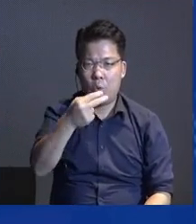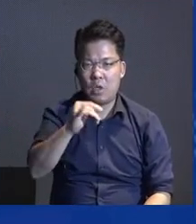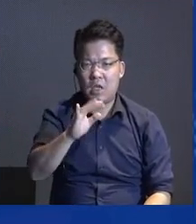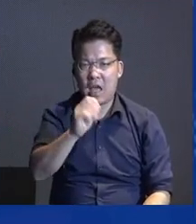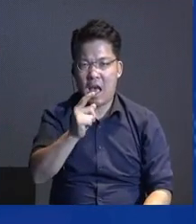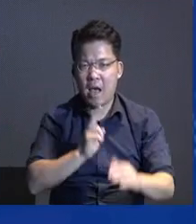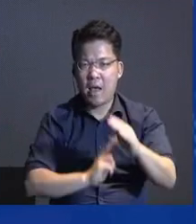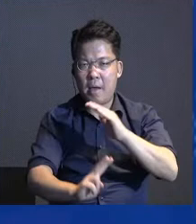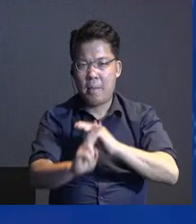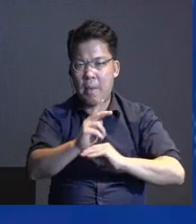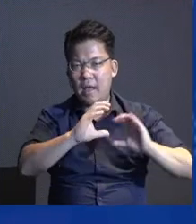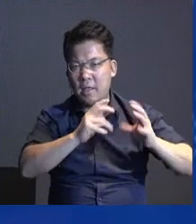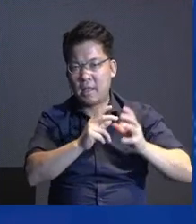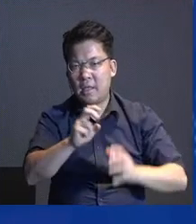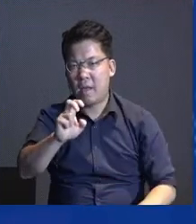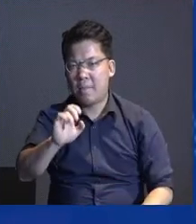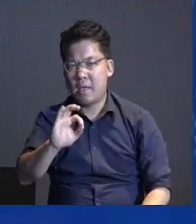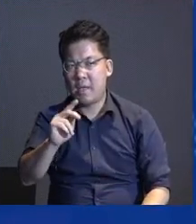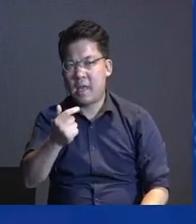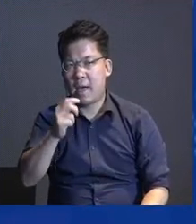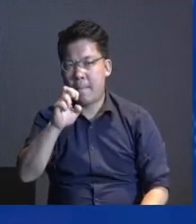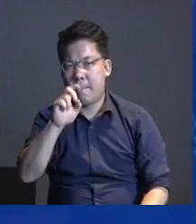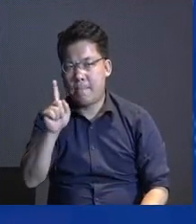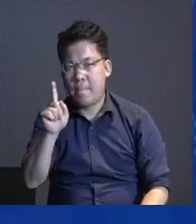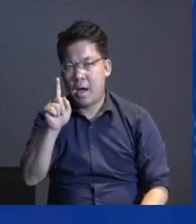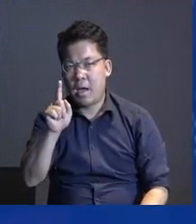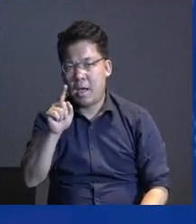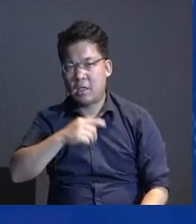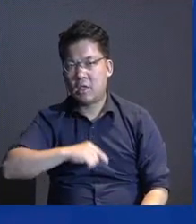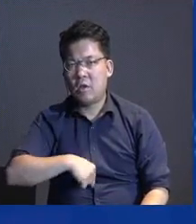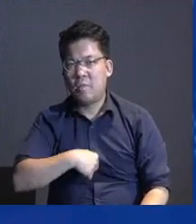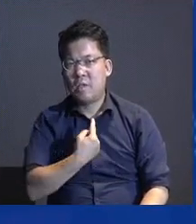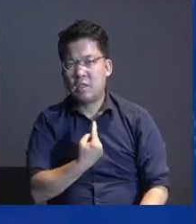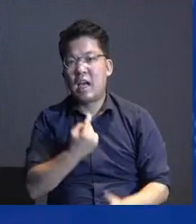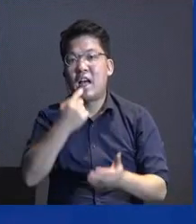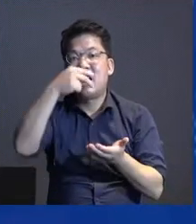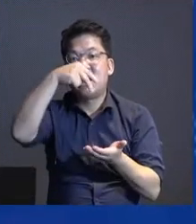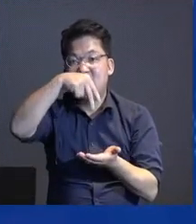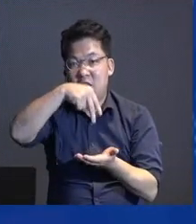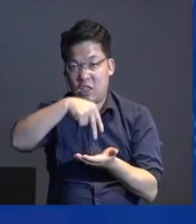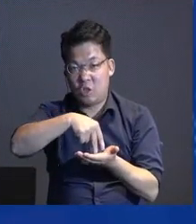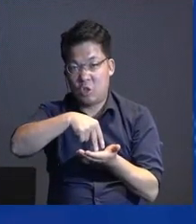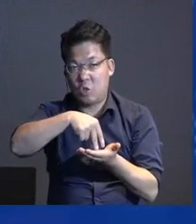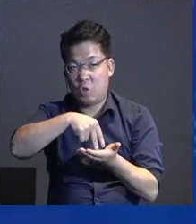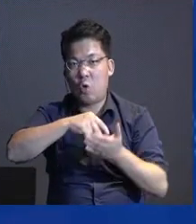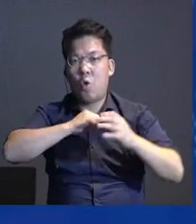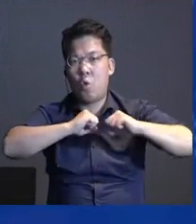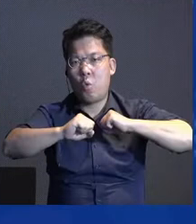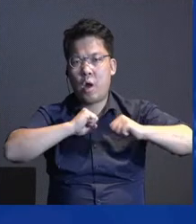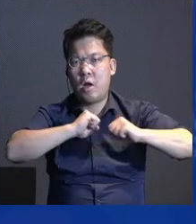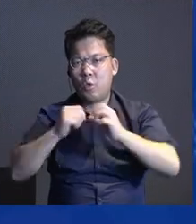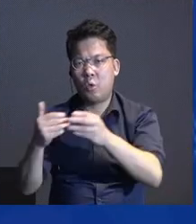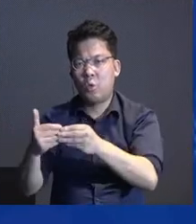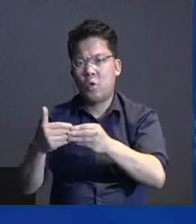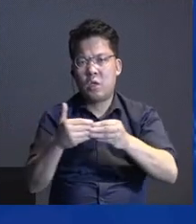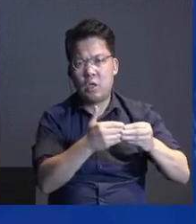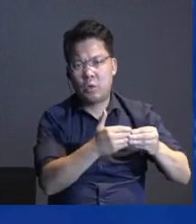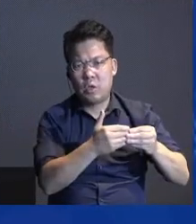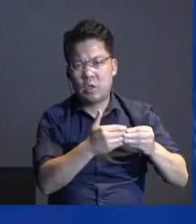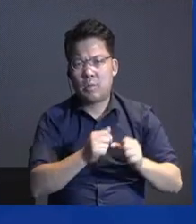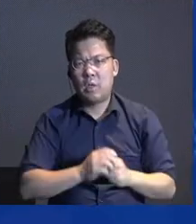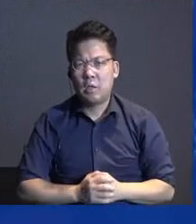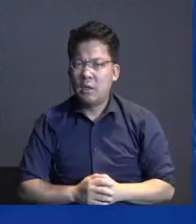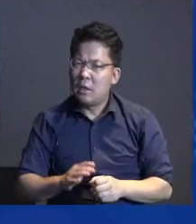self-help groups as their sustainable mechanism since 2004, and taking the leading